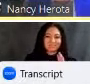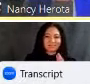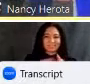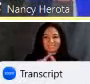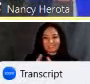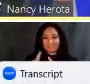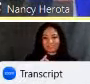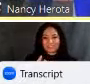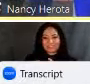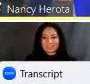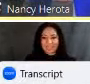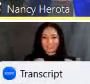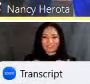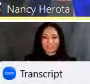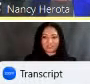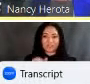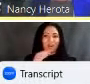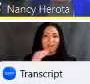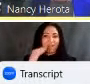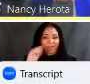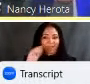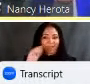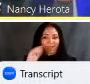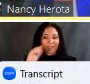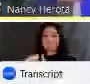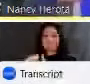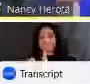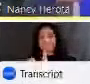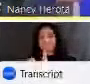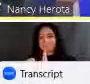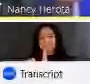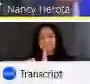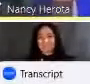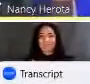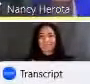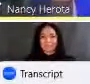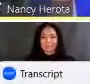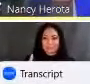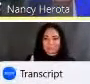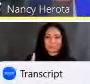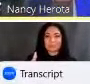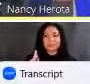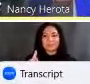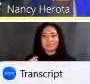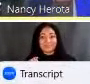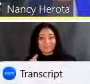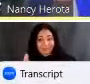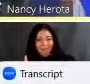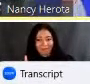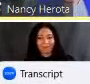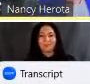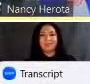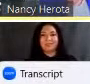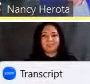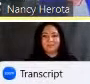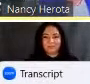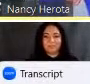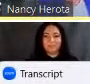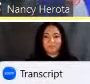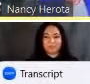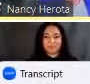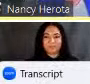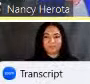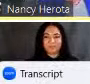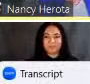different standards for Head Start, state preschool, and TK. And for me, yes, I understand